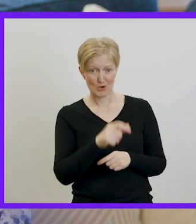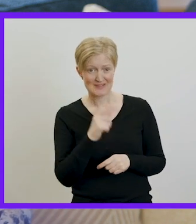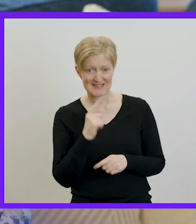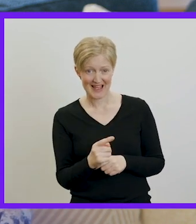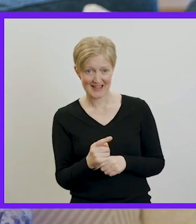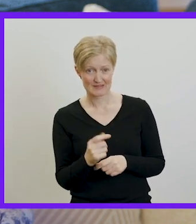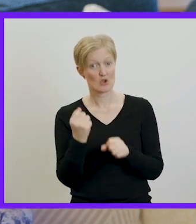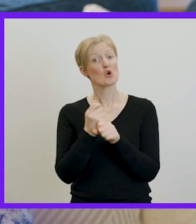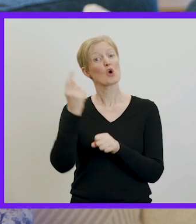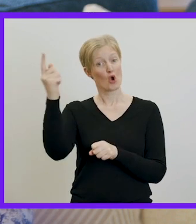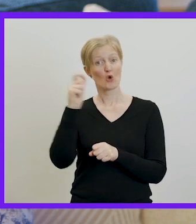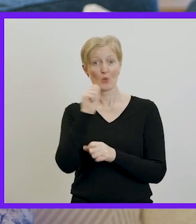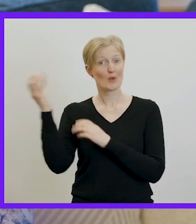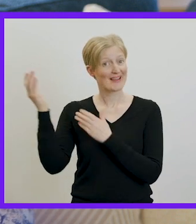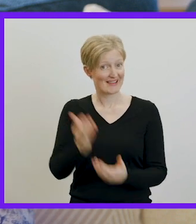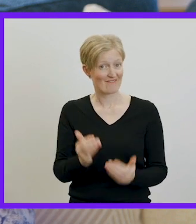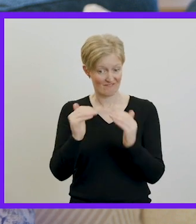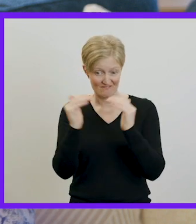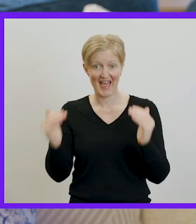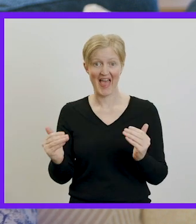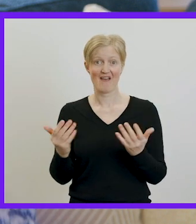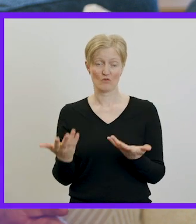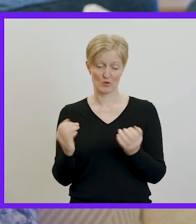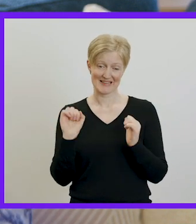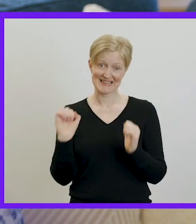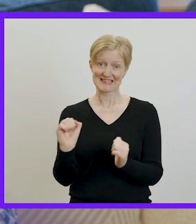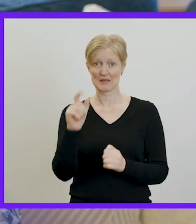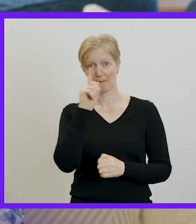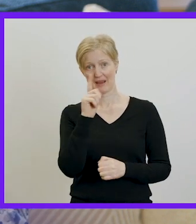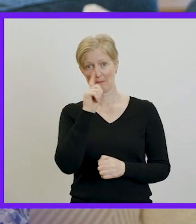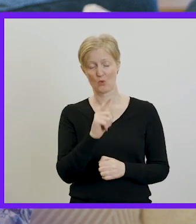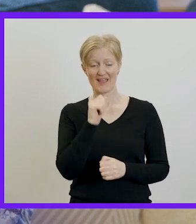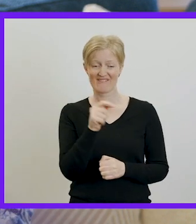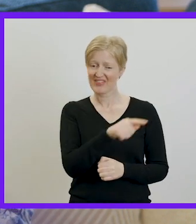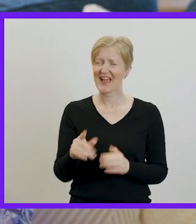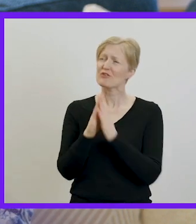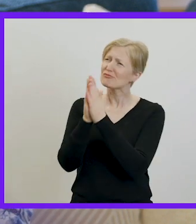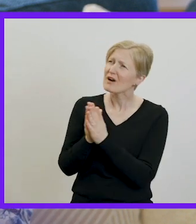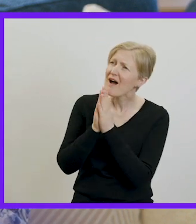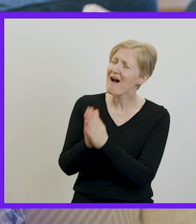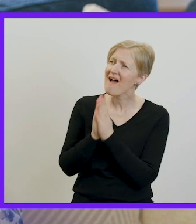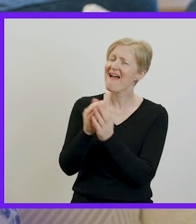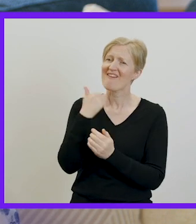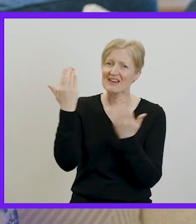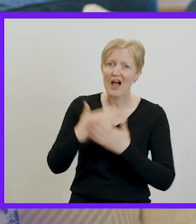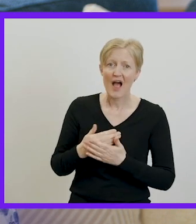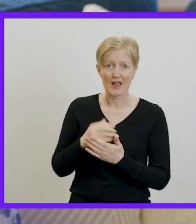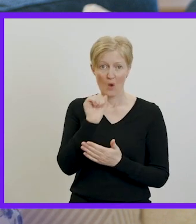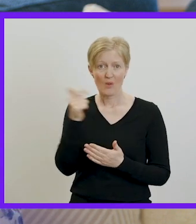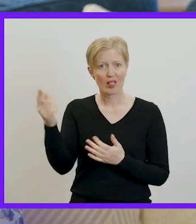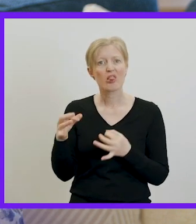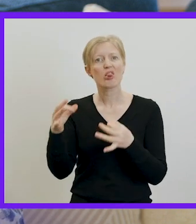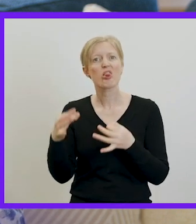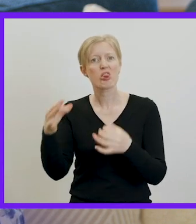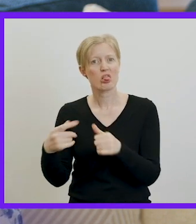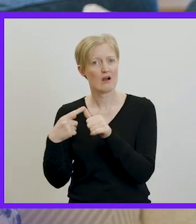says. And will not God bring about justice for his chosen ones who cry out to him day and night? Will he keep